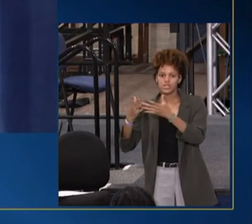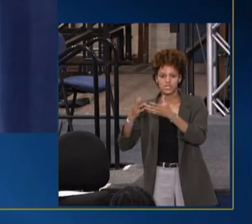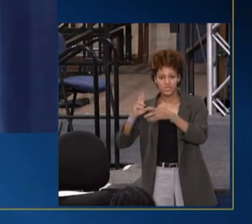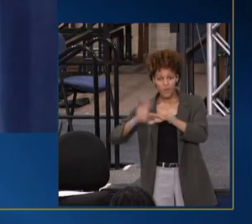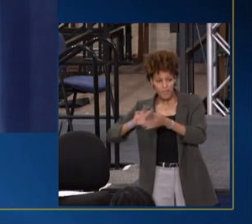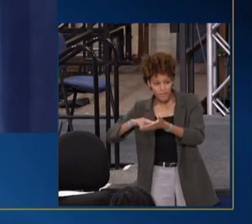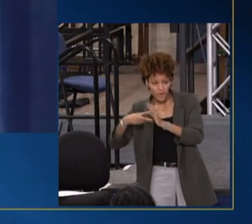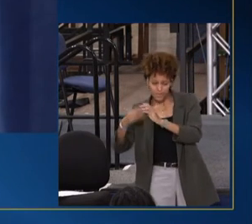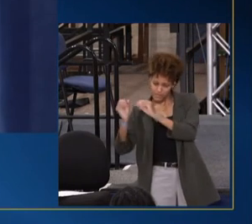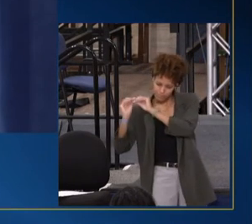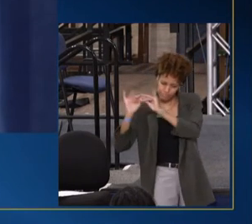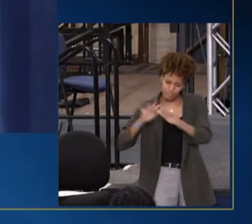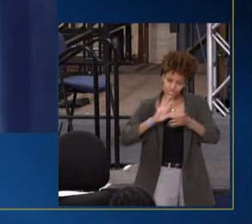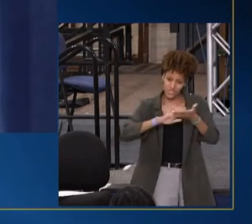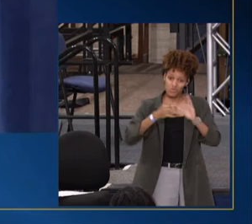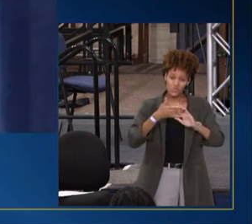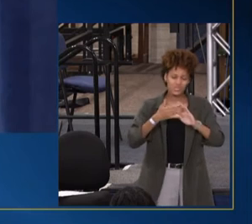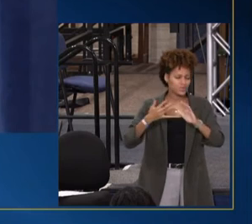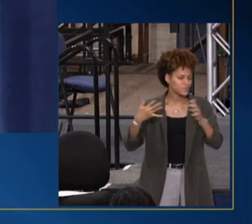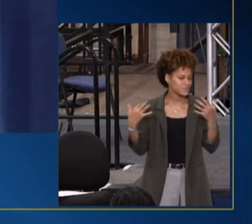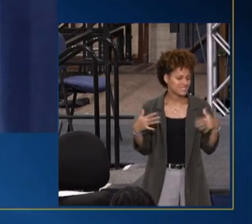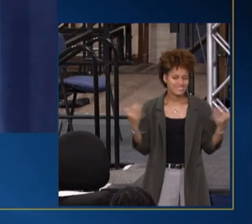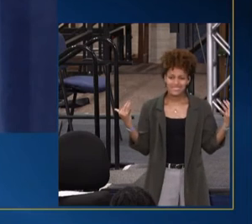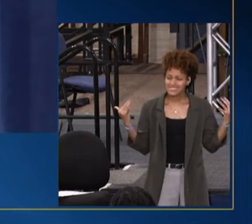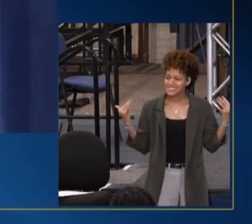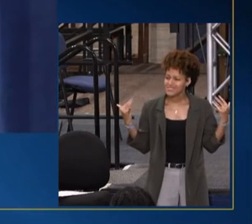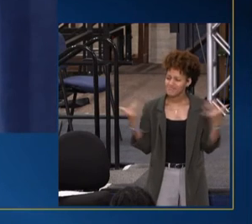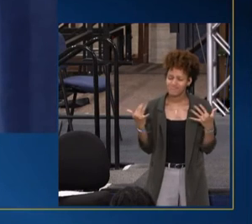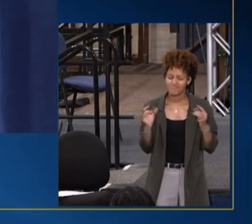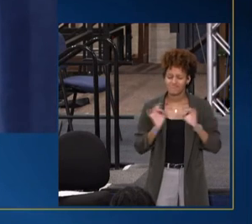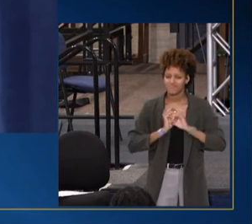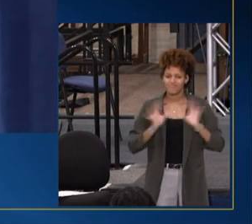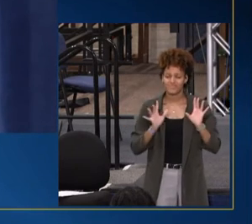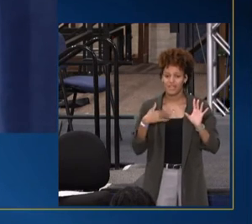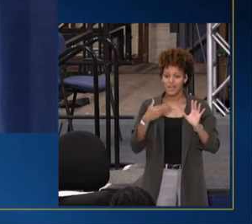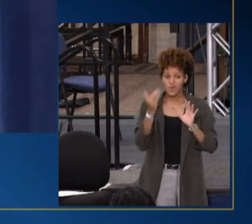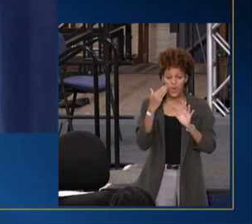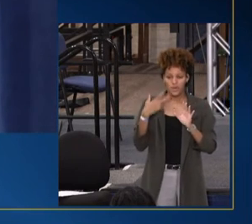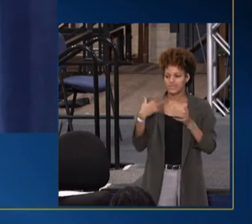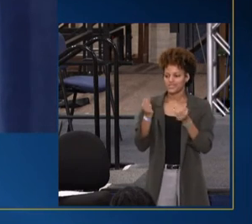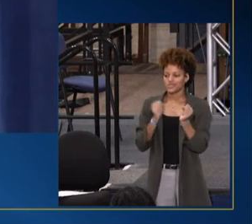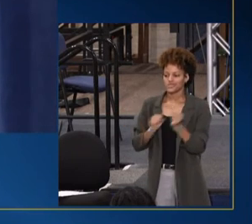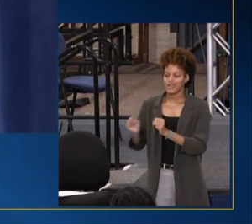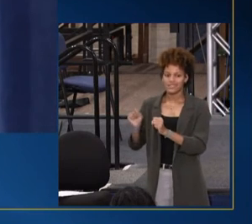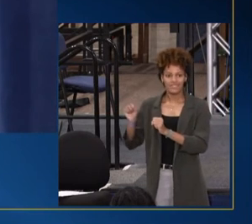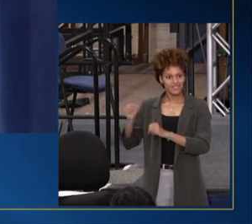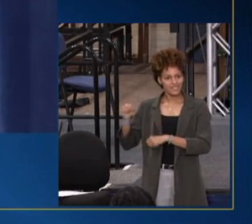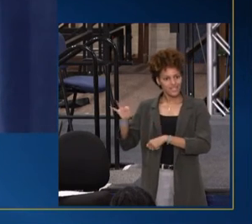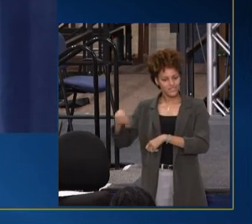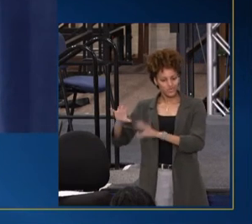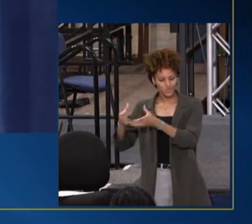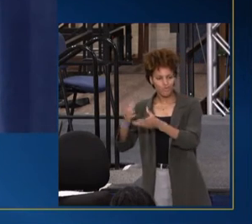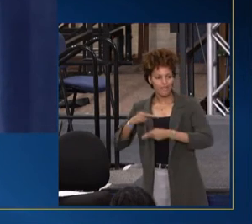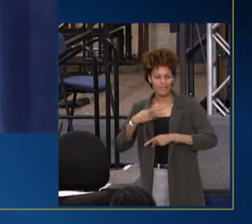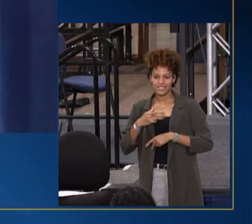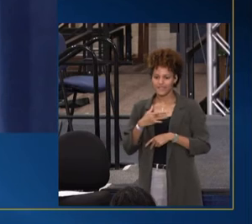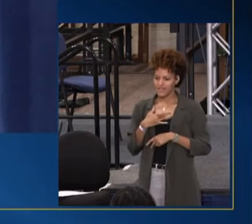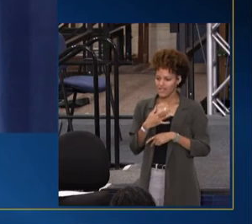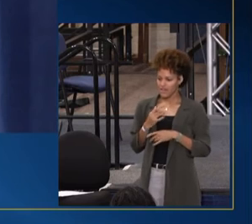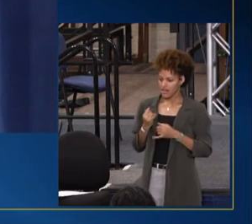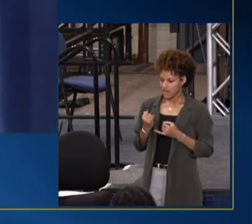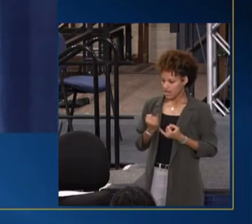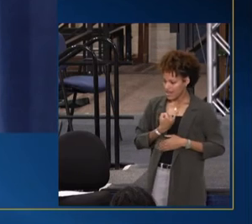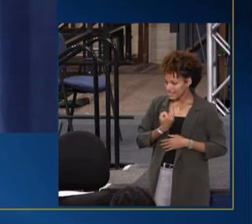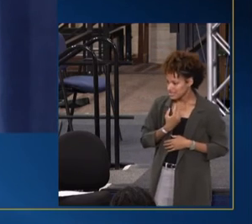community is horrifying. And I know that it's a strategy, that if they make us feel isolated, if they make us feel afraid,